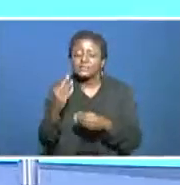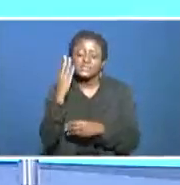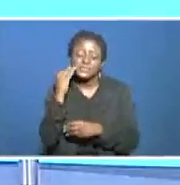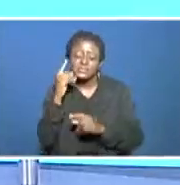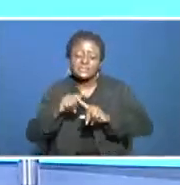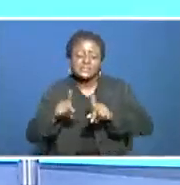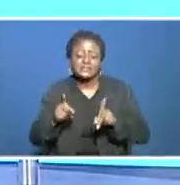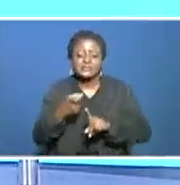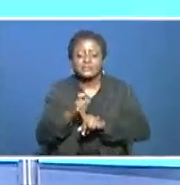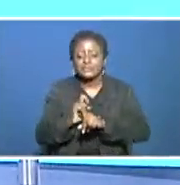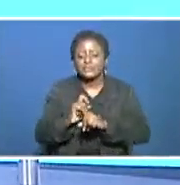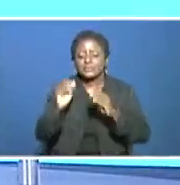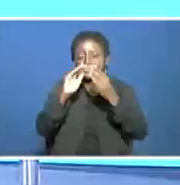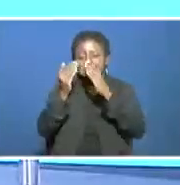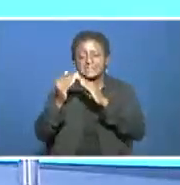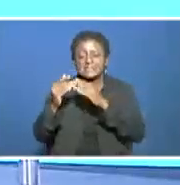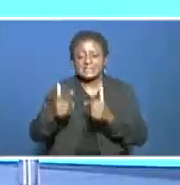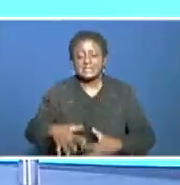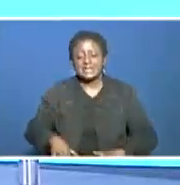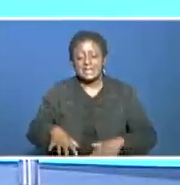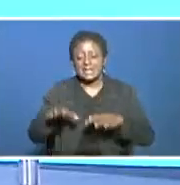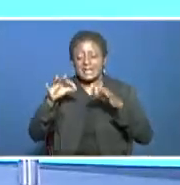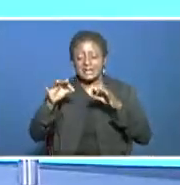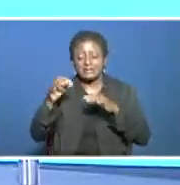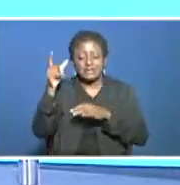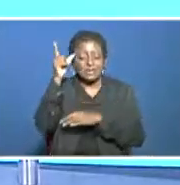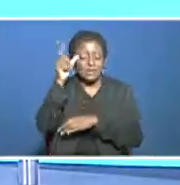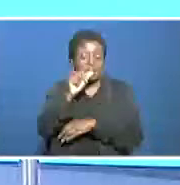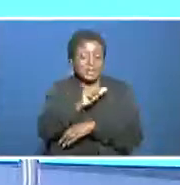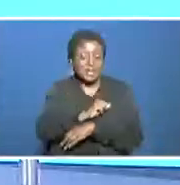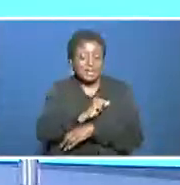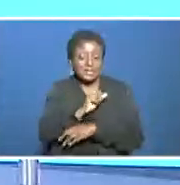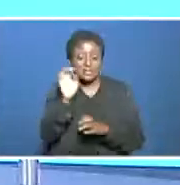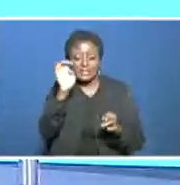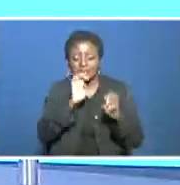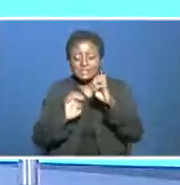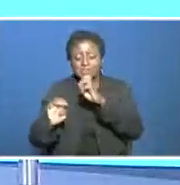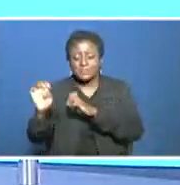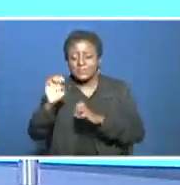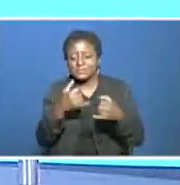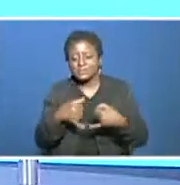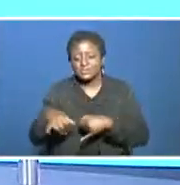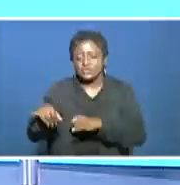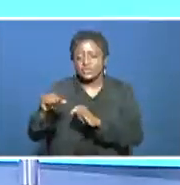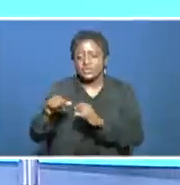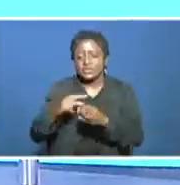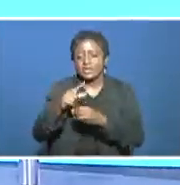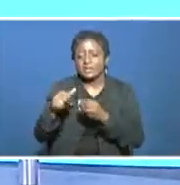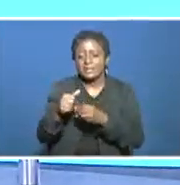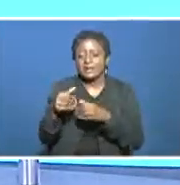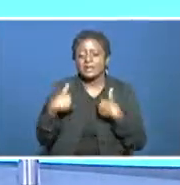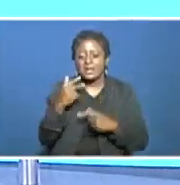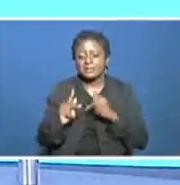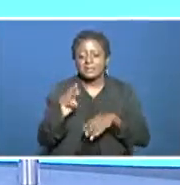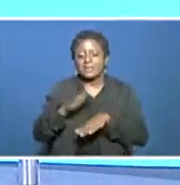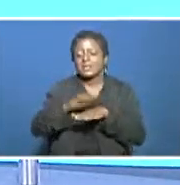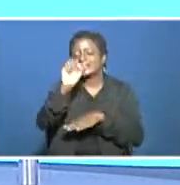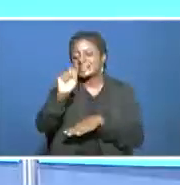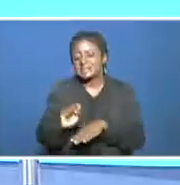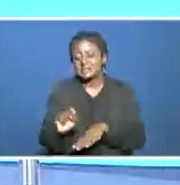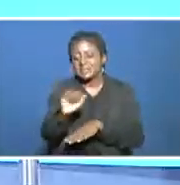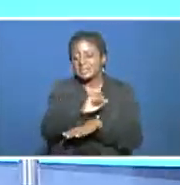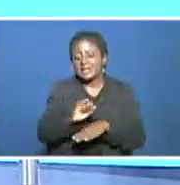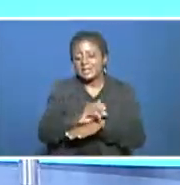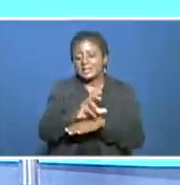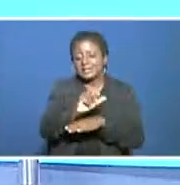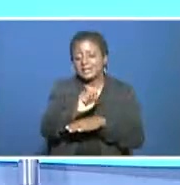this special feature, our Lloyd Allen explores that journey among a number of young persons on the southern island of Acklins who, despite